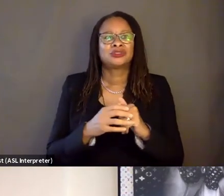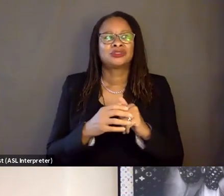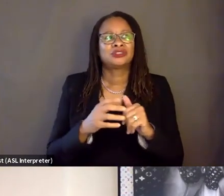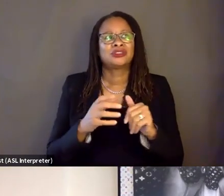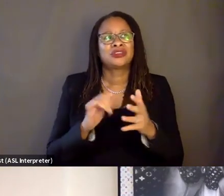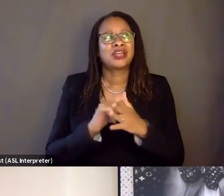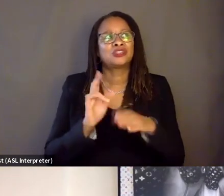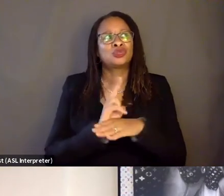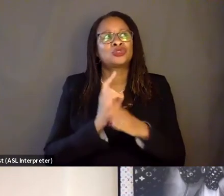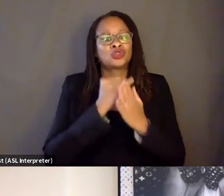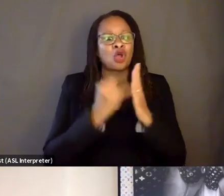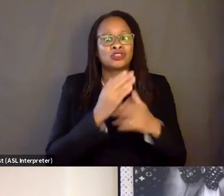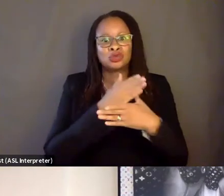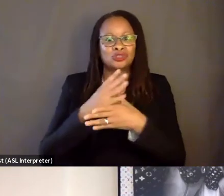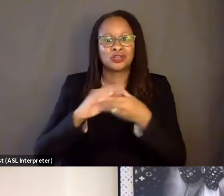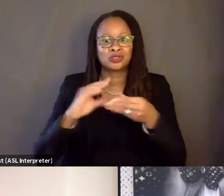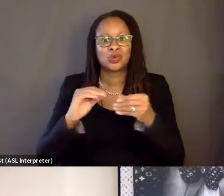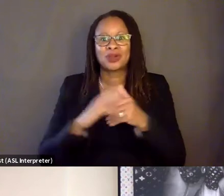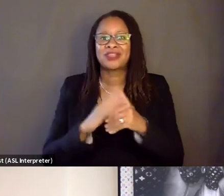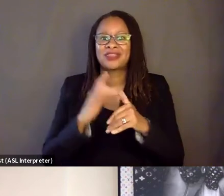impact?